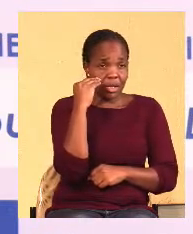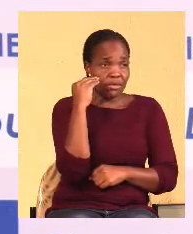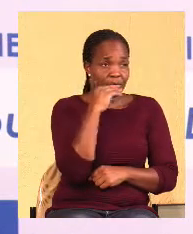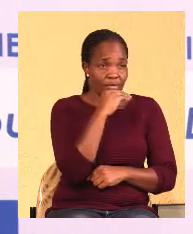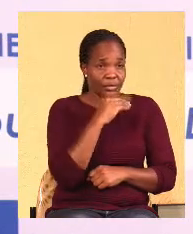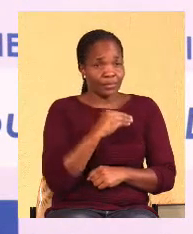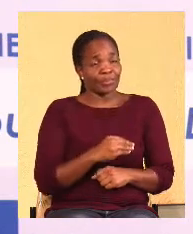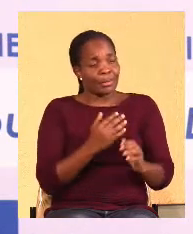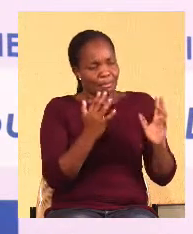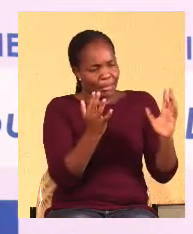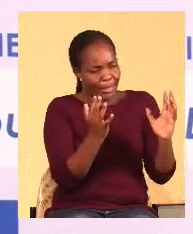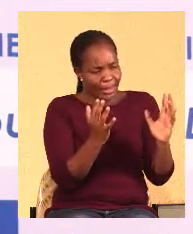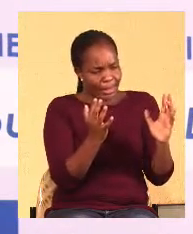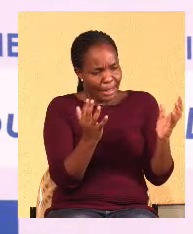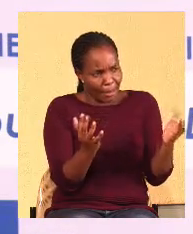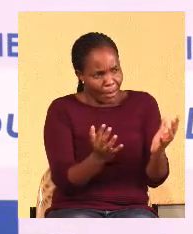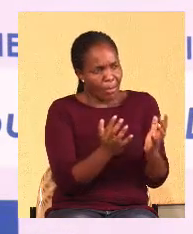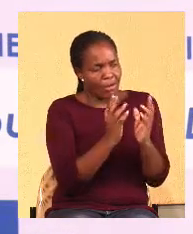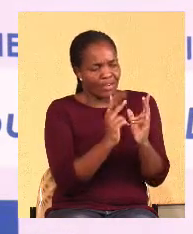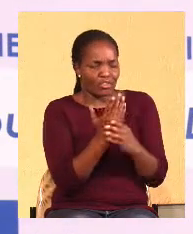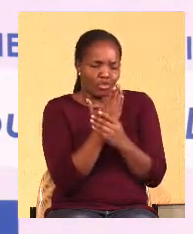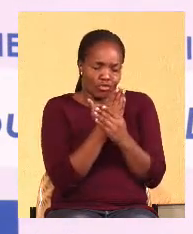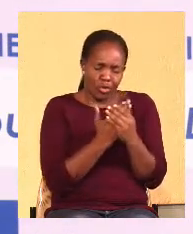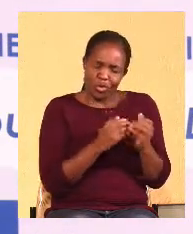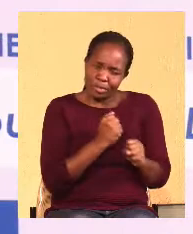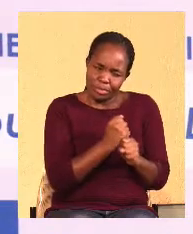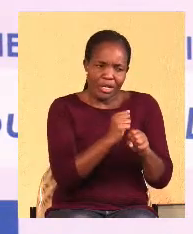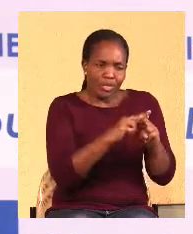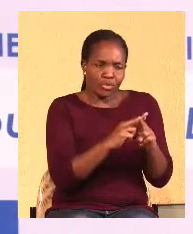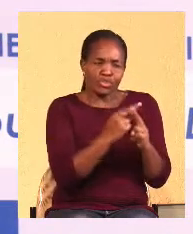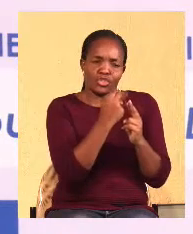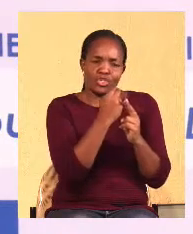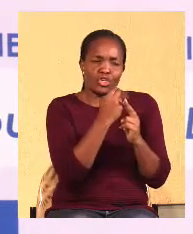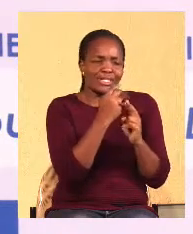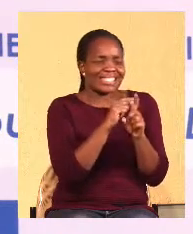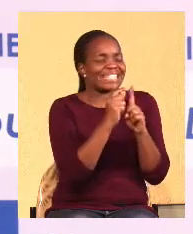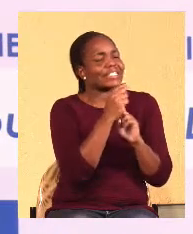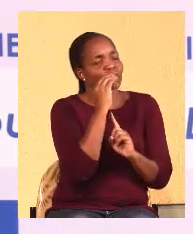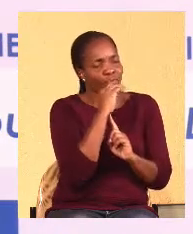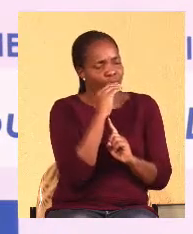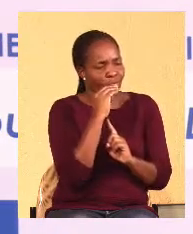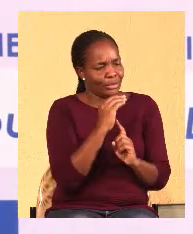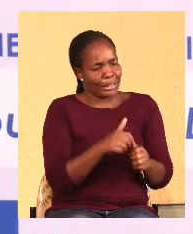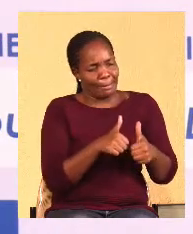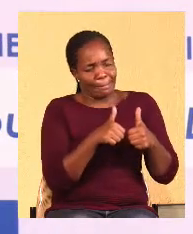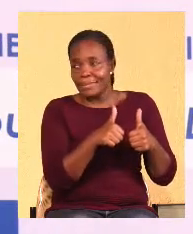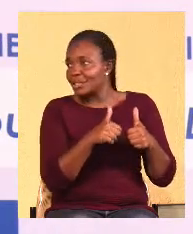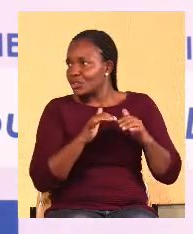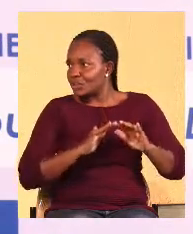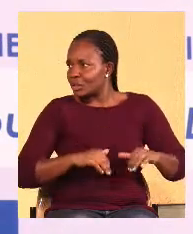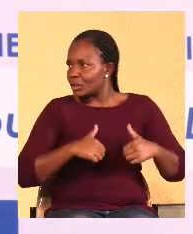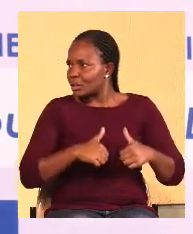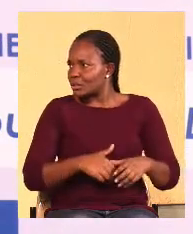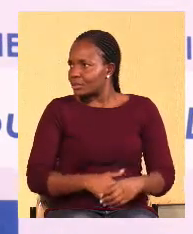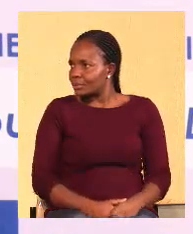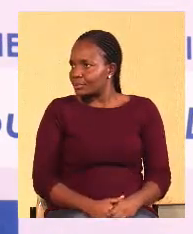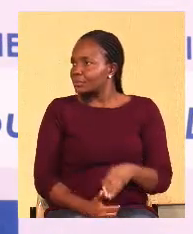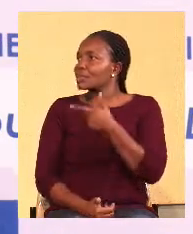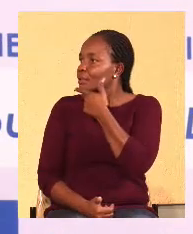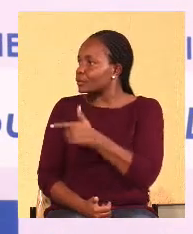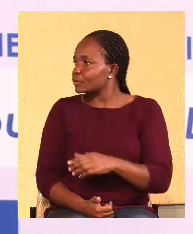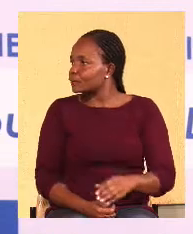your traditional foods. You get vitamins, minerals, and you will stay very healthy. Thank you very much. And I